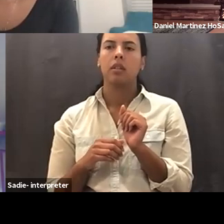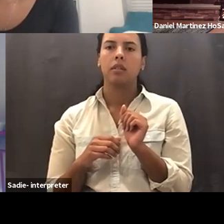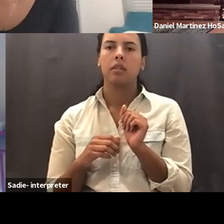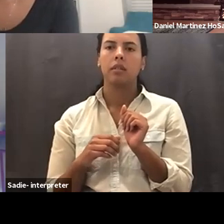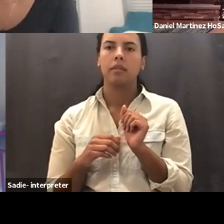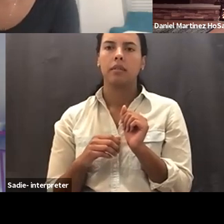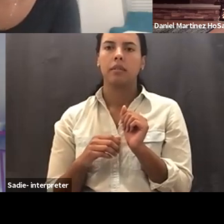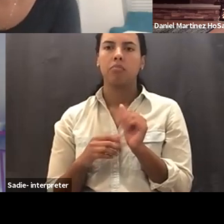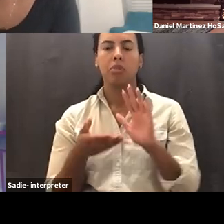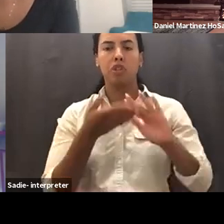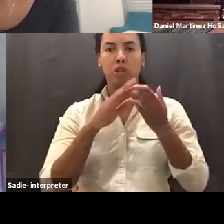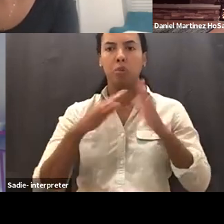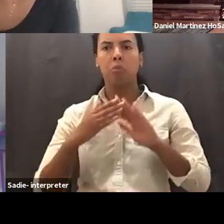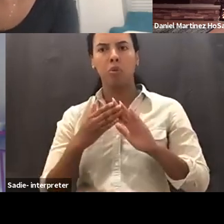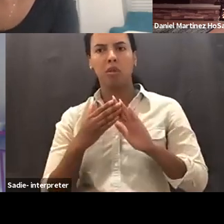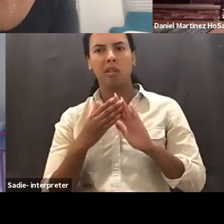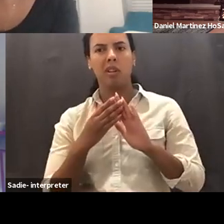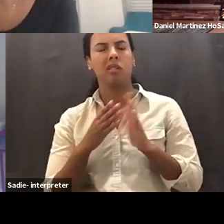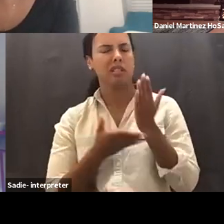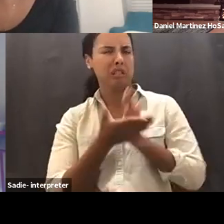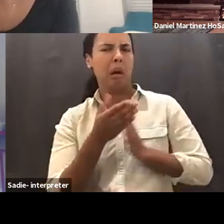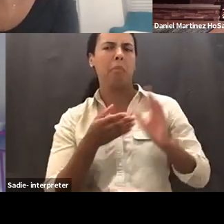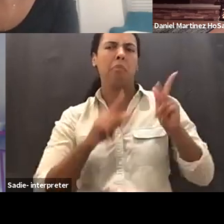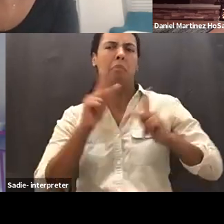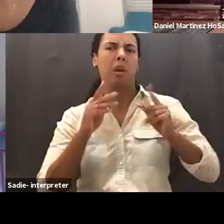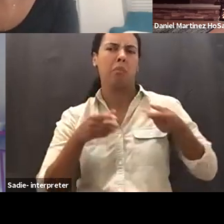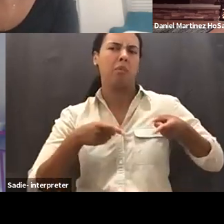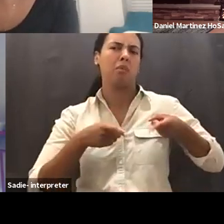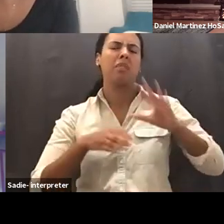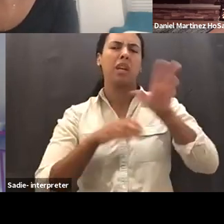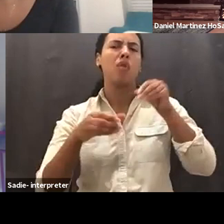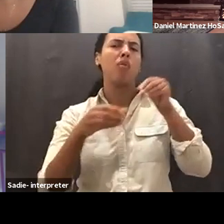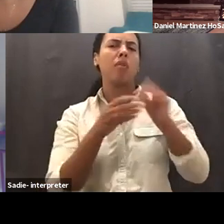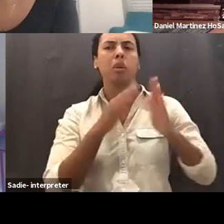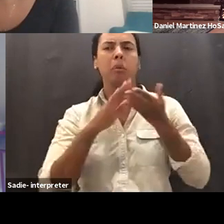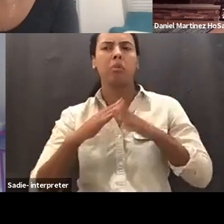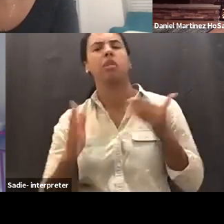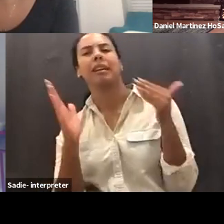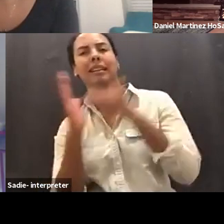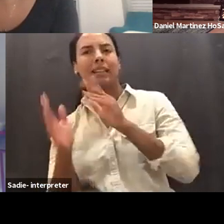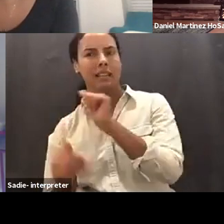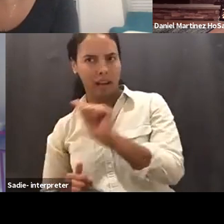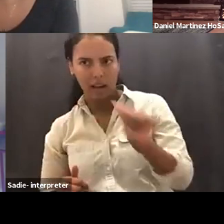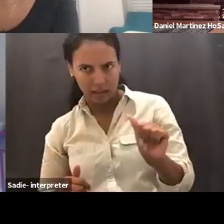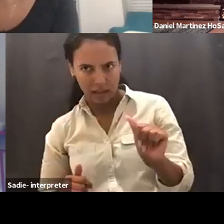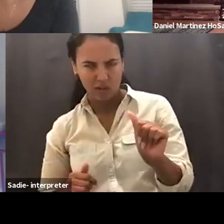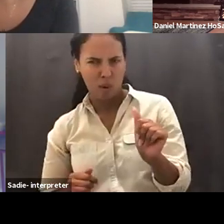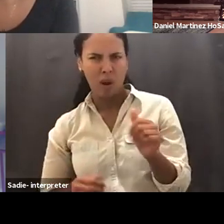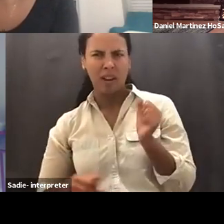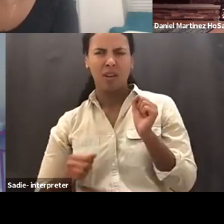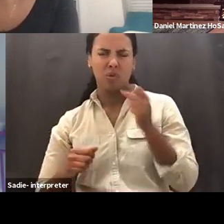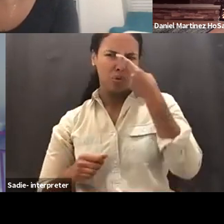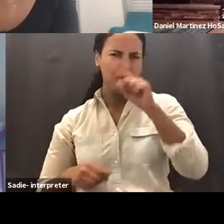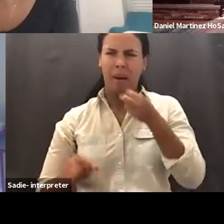kind of community against it. Could you just talk a little bit about your work and to help us understand that dynamic, how both they're in the kind of